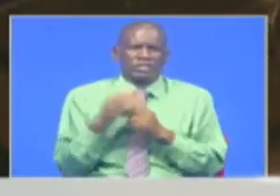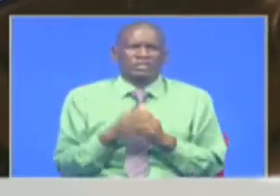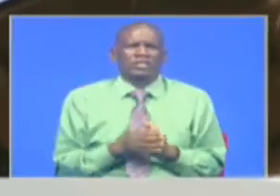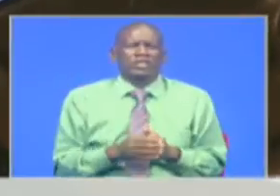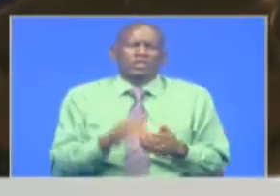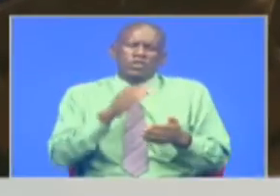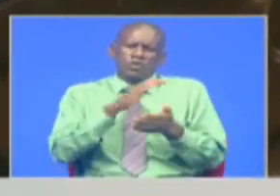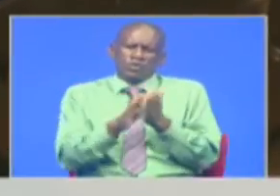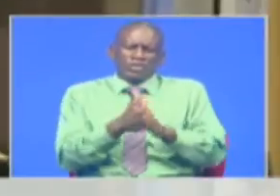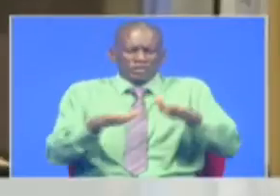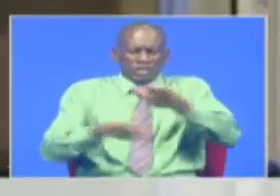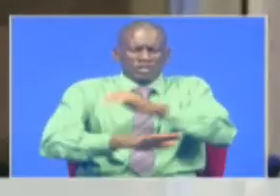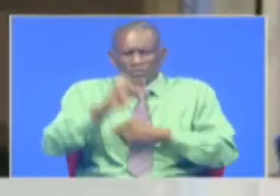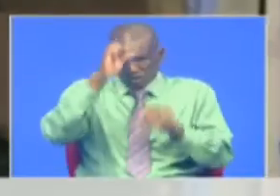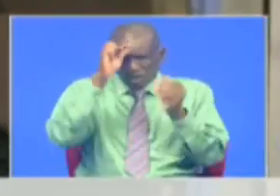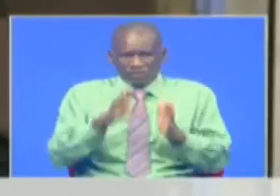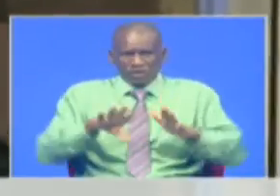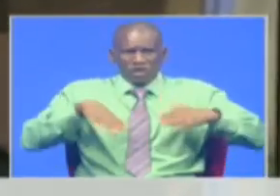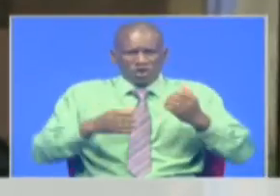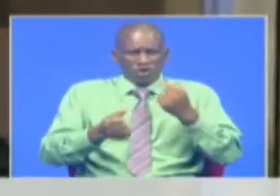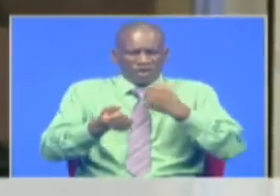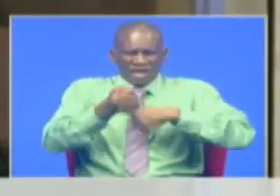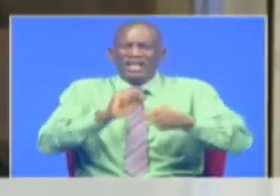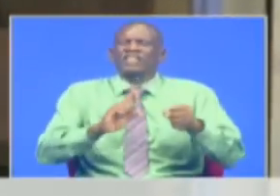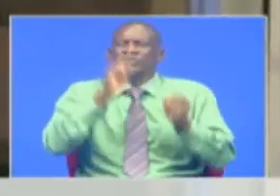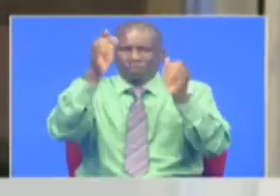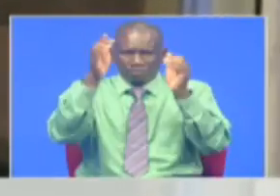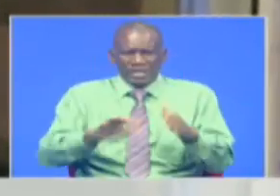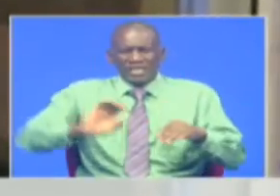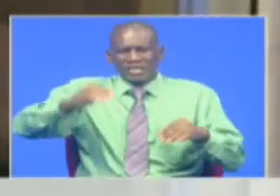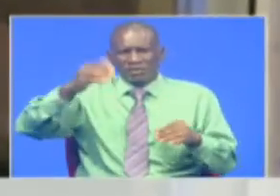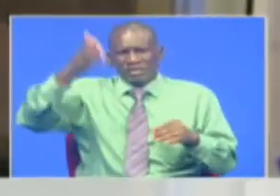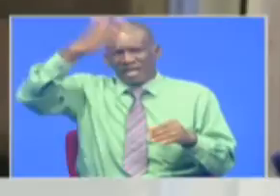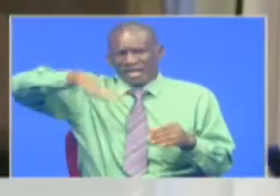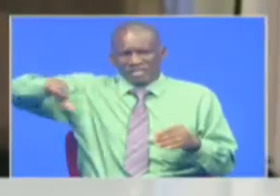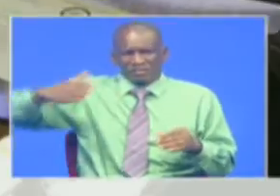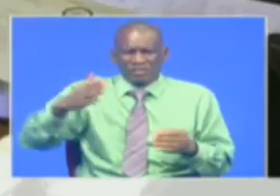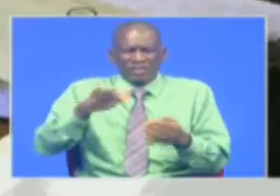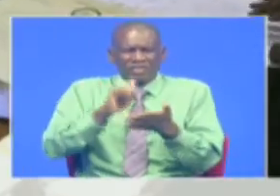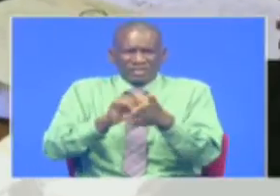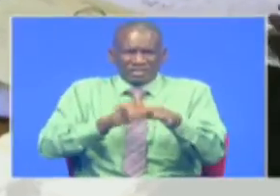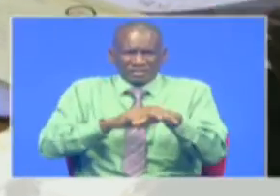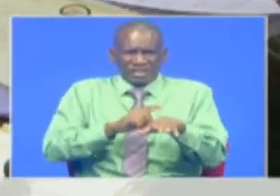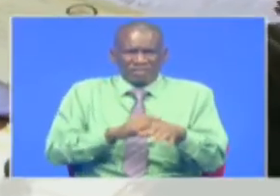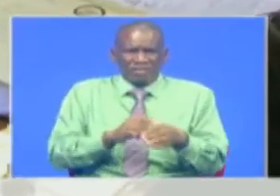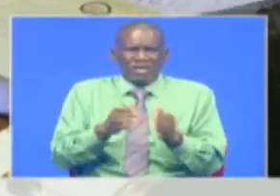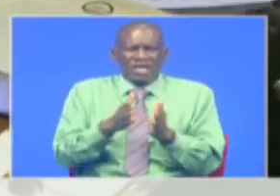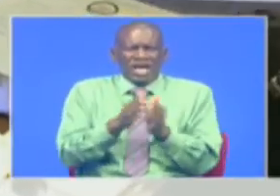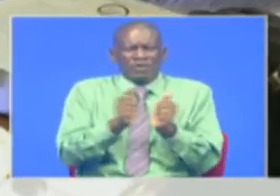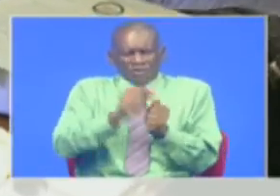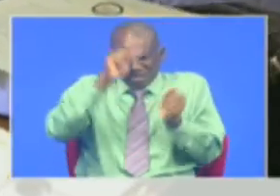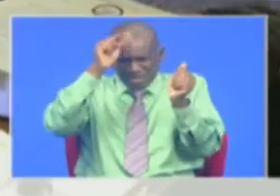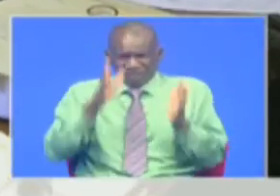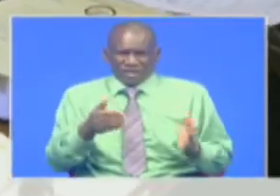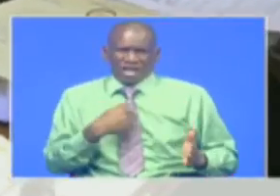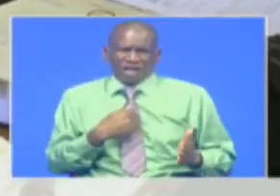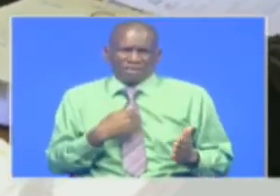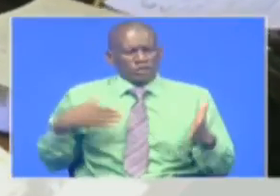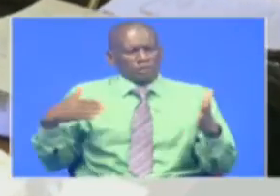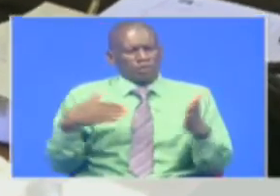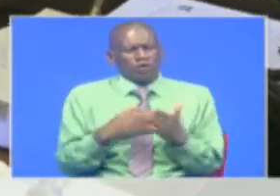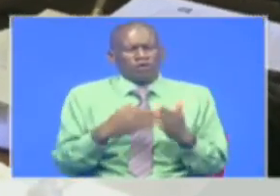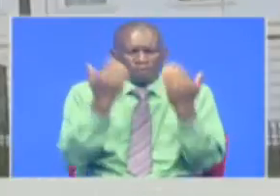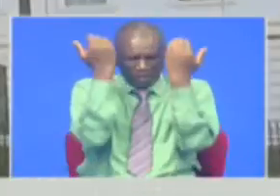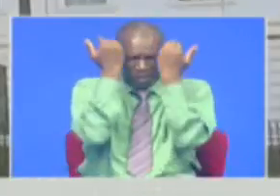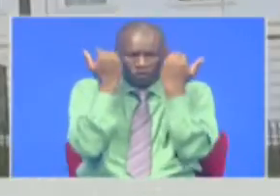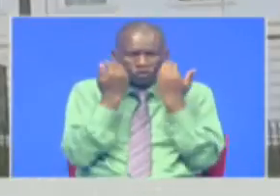Without a deputy governor or active speaker in the county assembly at that time, and with the governor having been barred by a court from